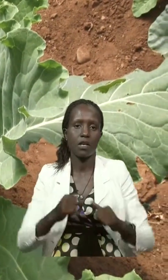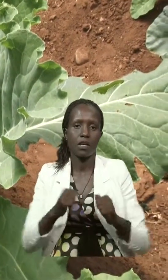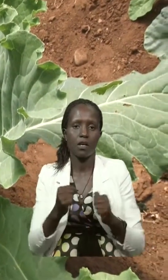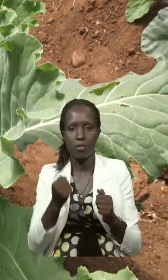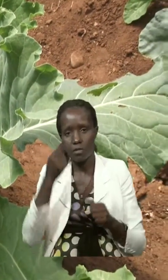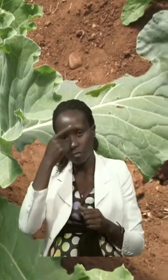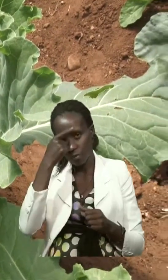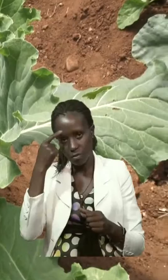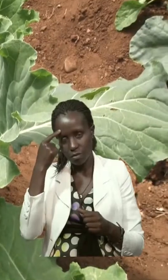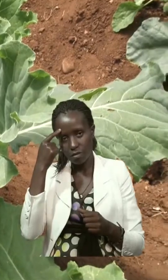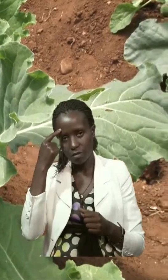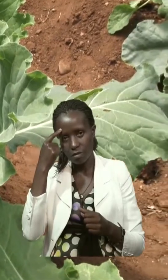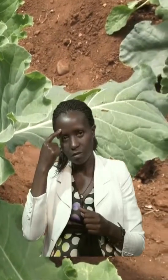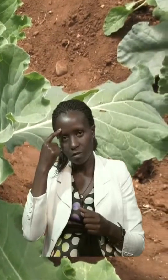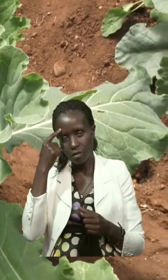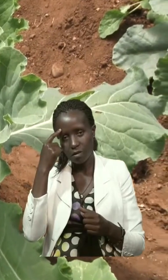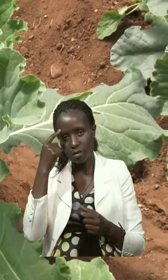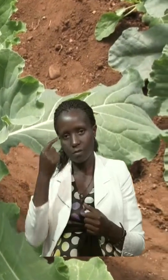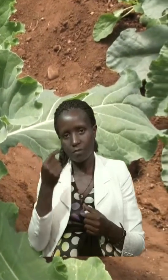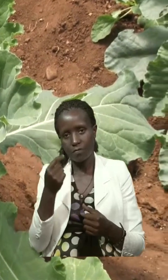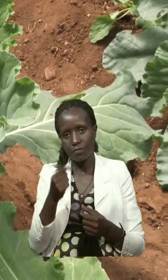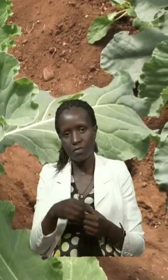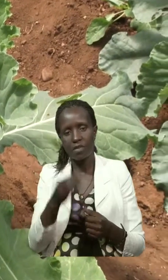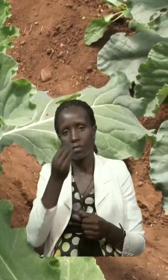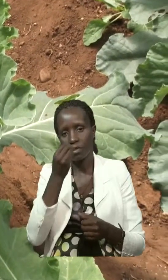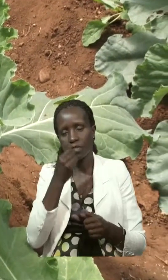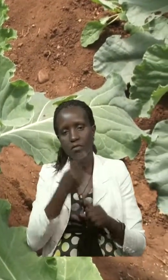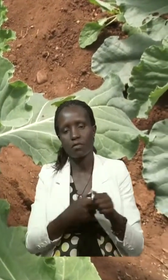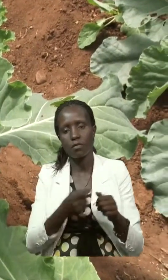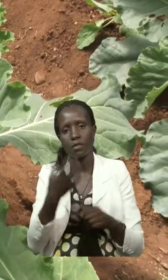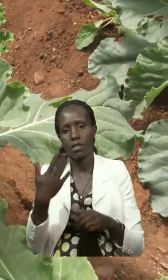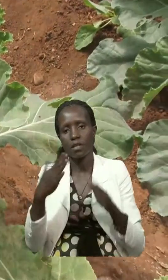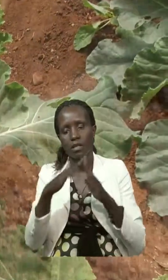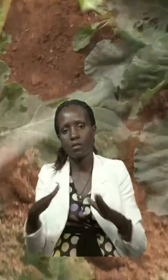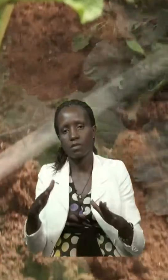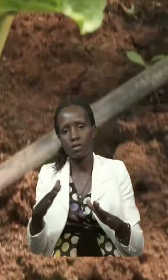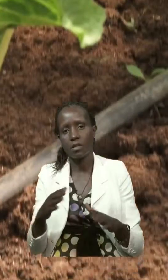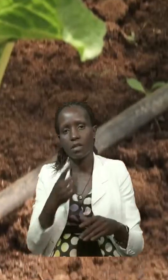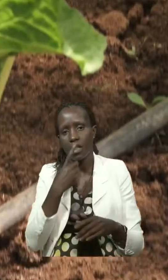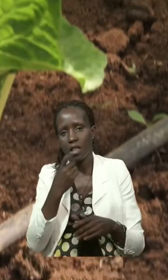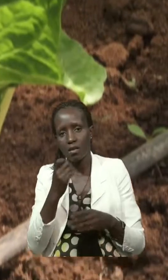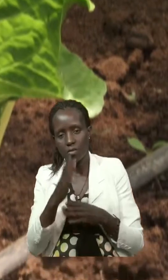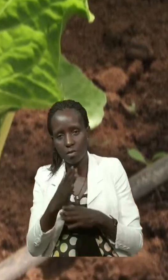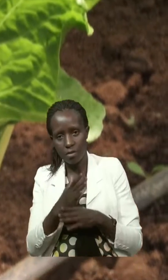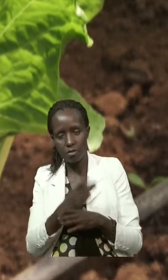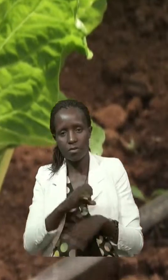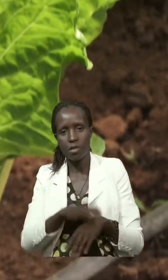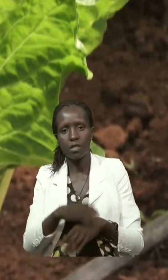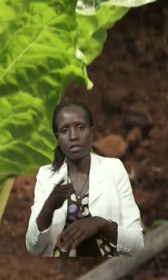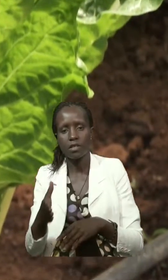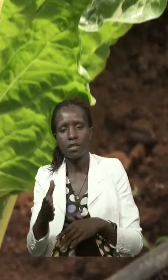deaf children are happy because they are going to be eating from the greenhouse,